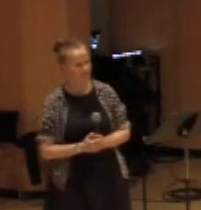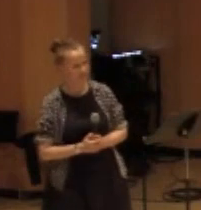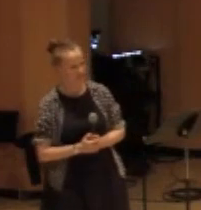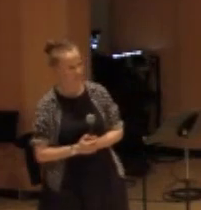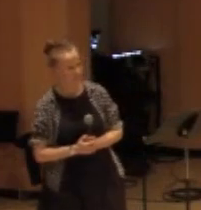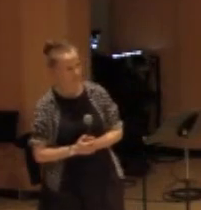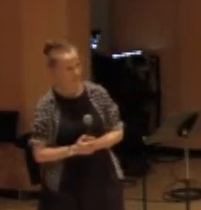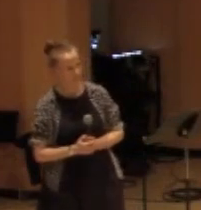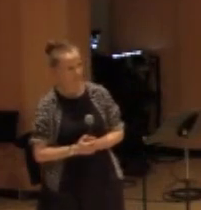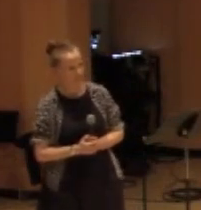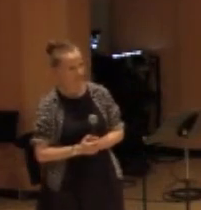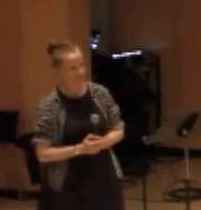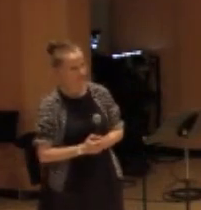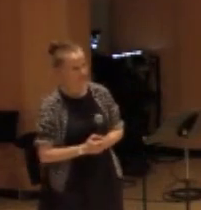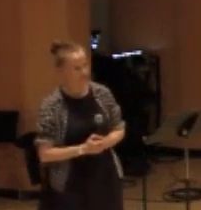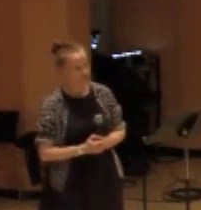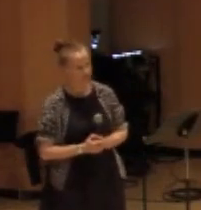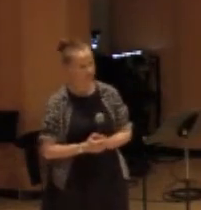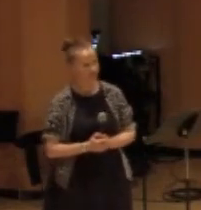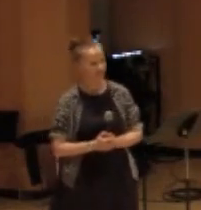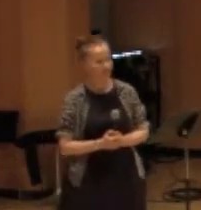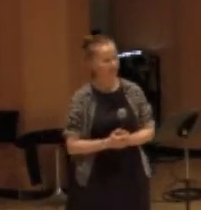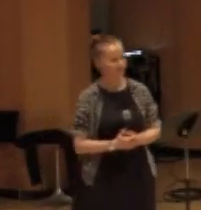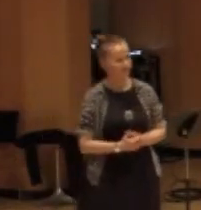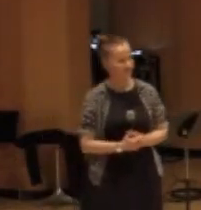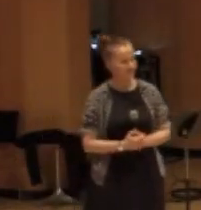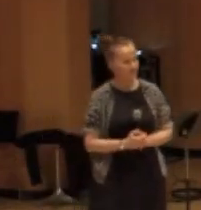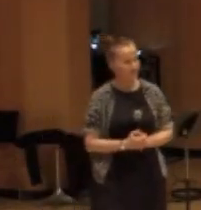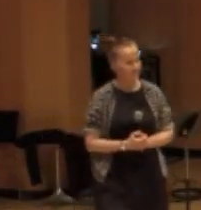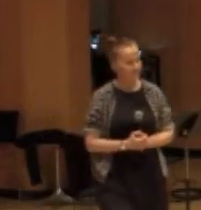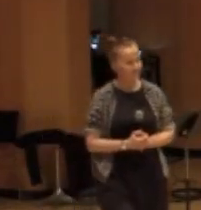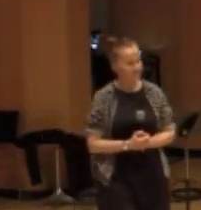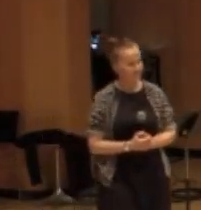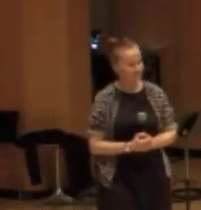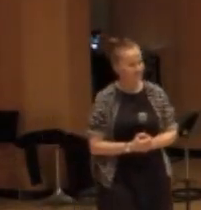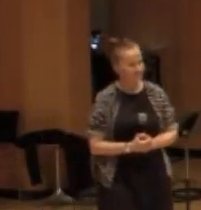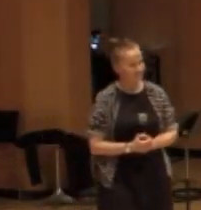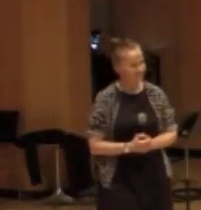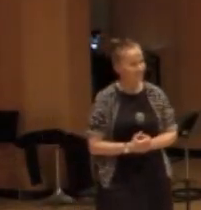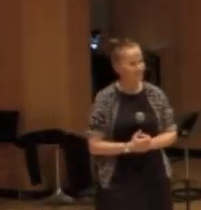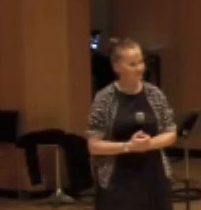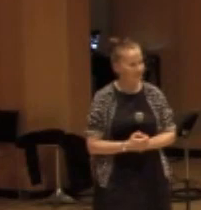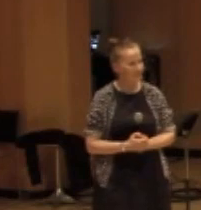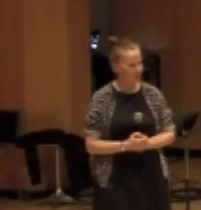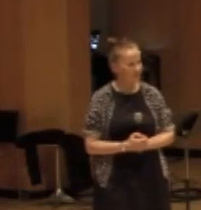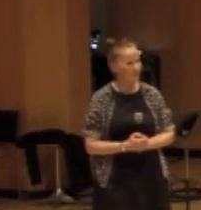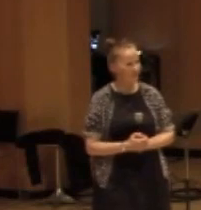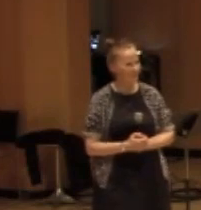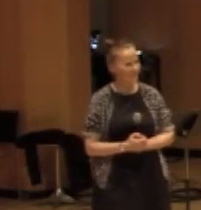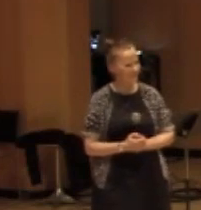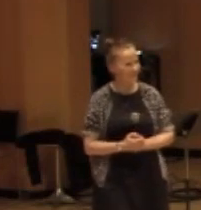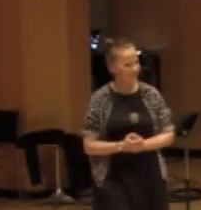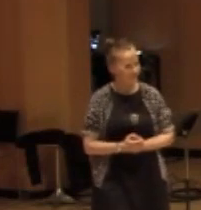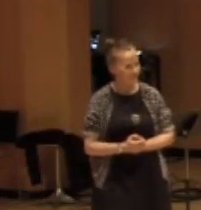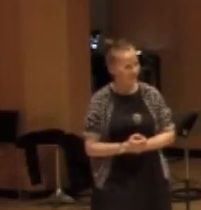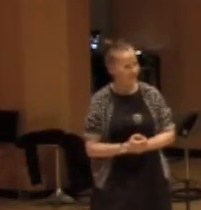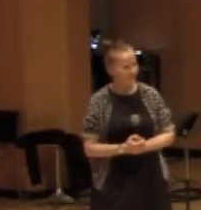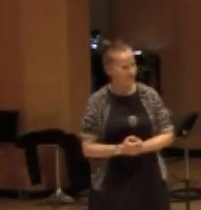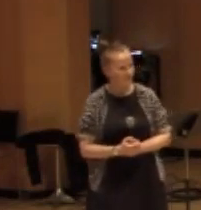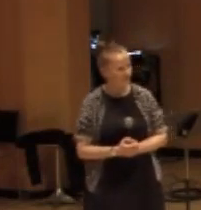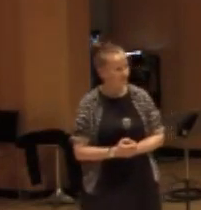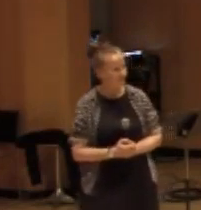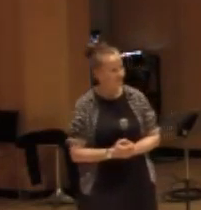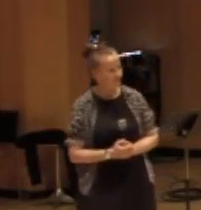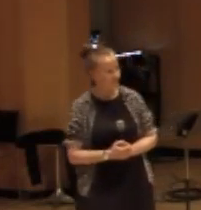you thank you s I thought very interesting just to hear this again 21 20 years later 20 years